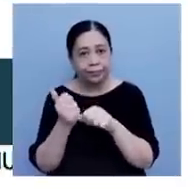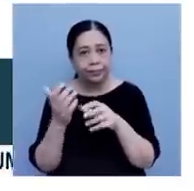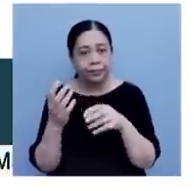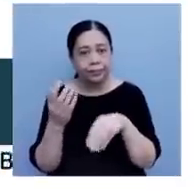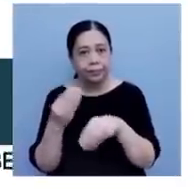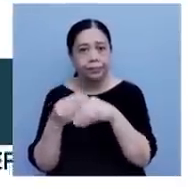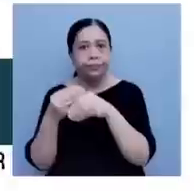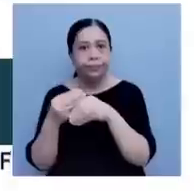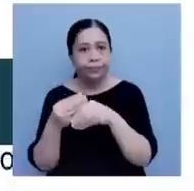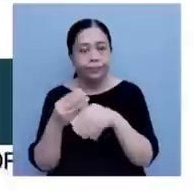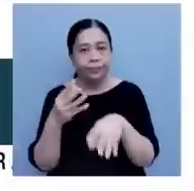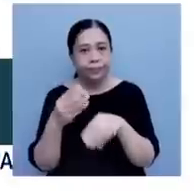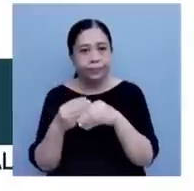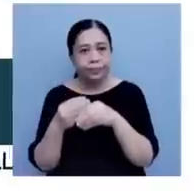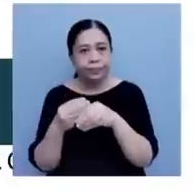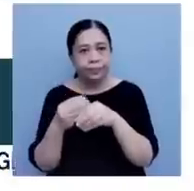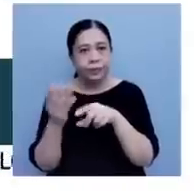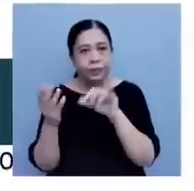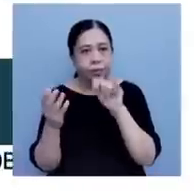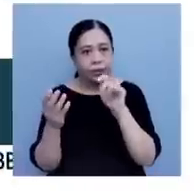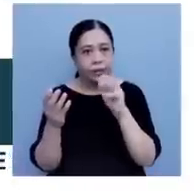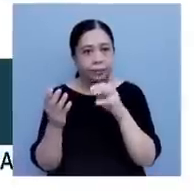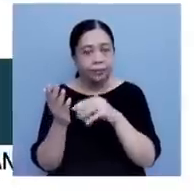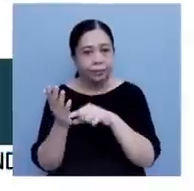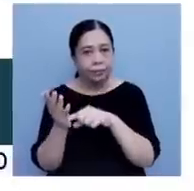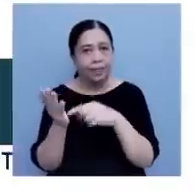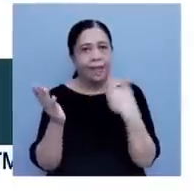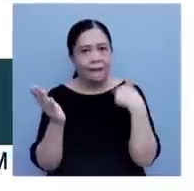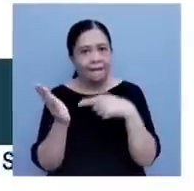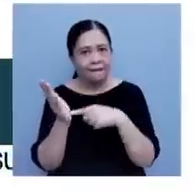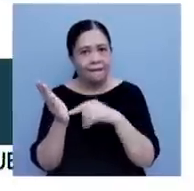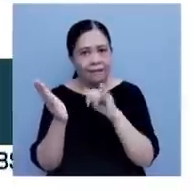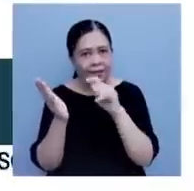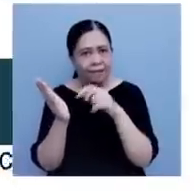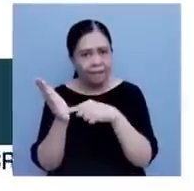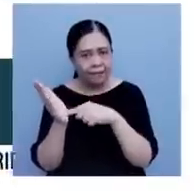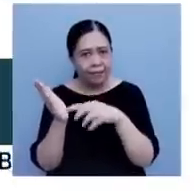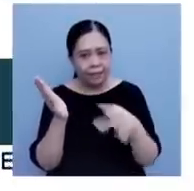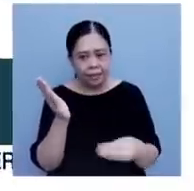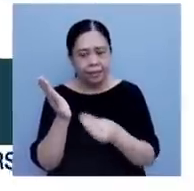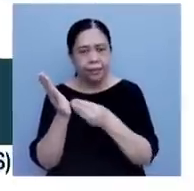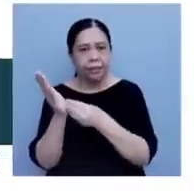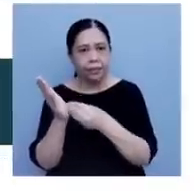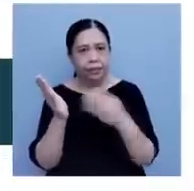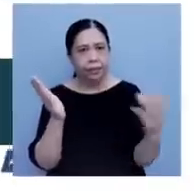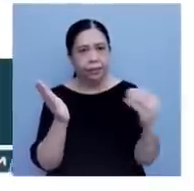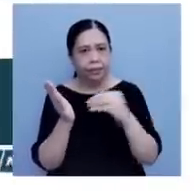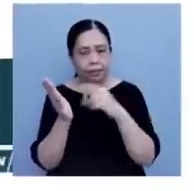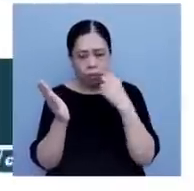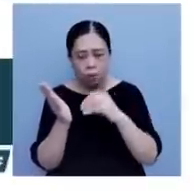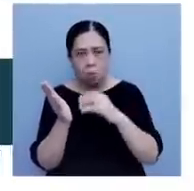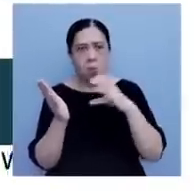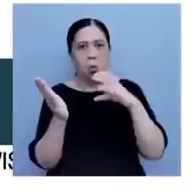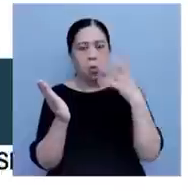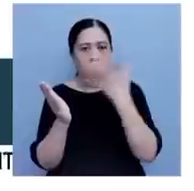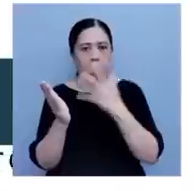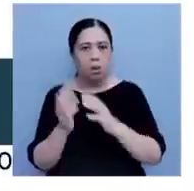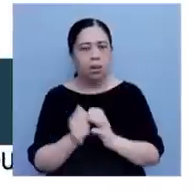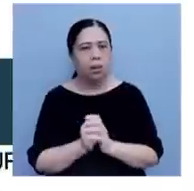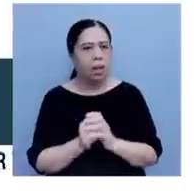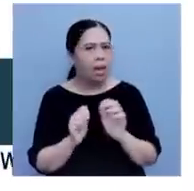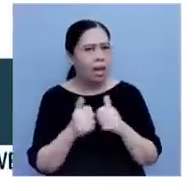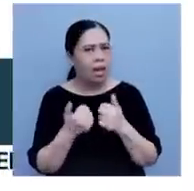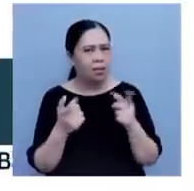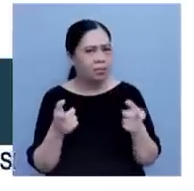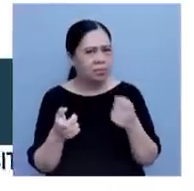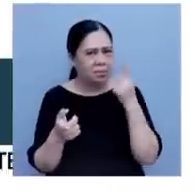an item because the item already existed. It just so happened the amount was zero. How does this not set a dangerous